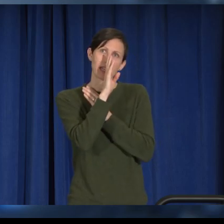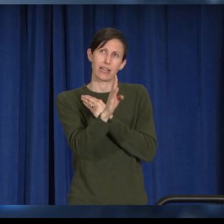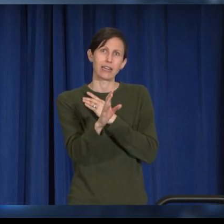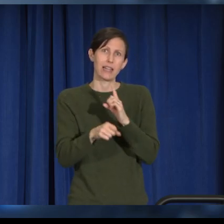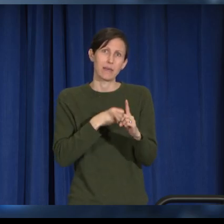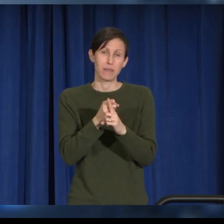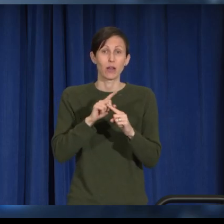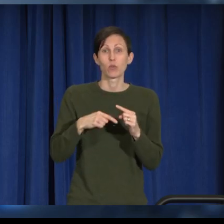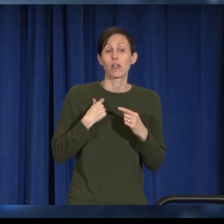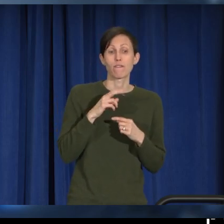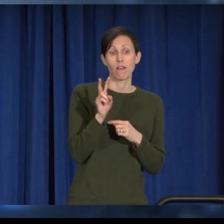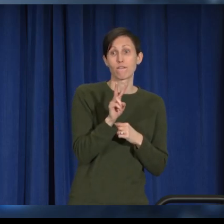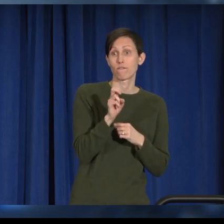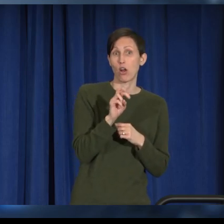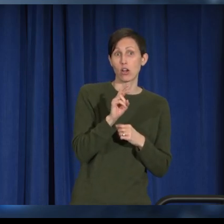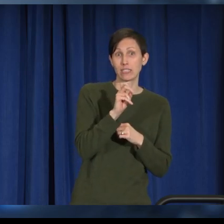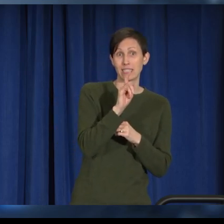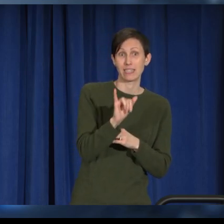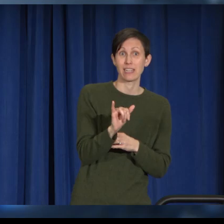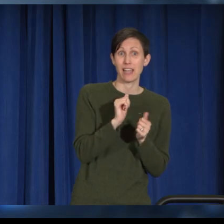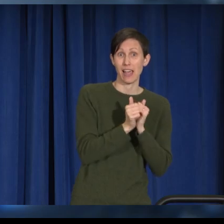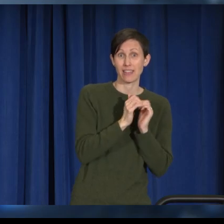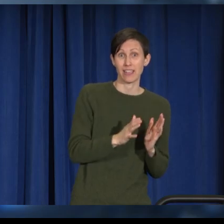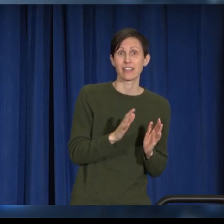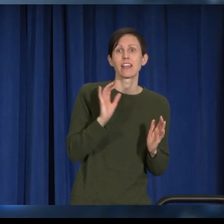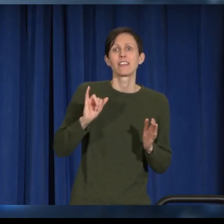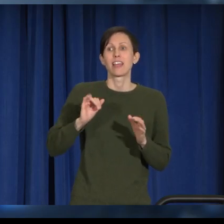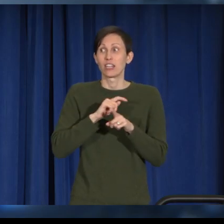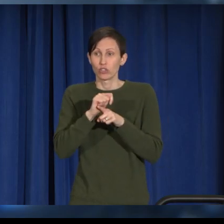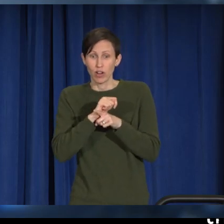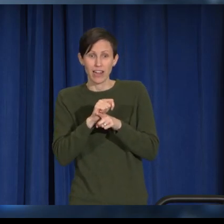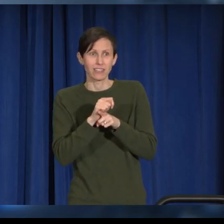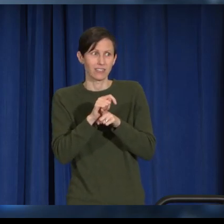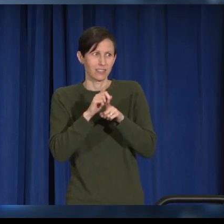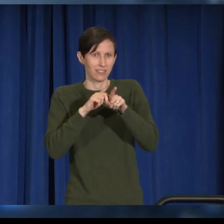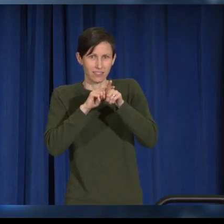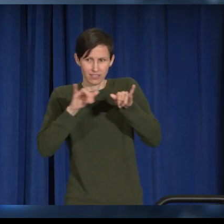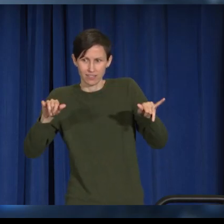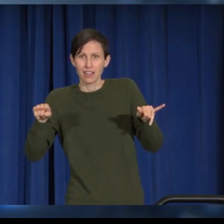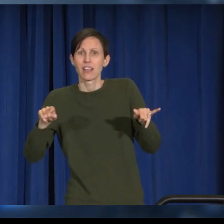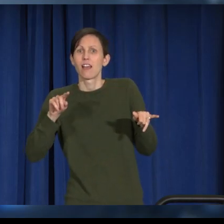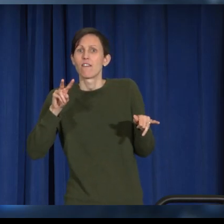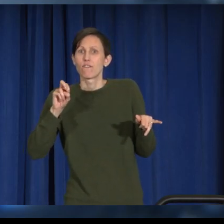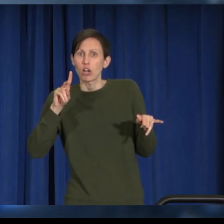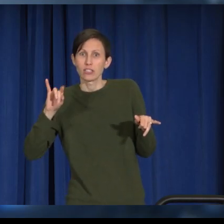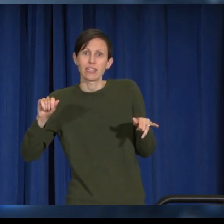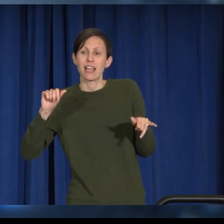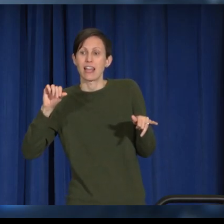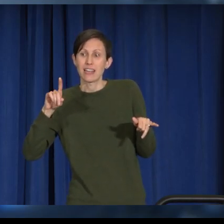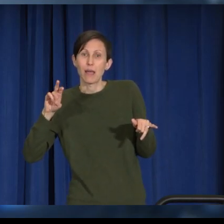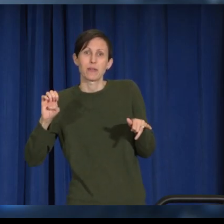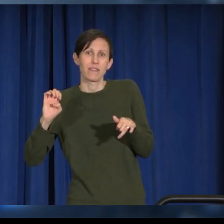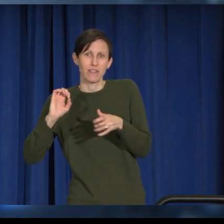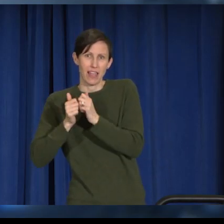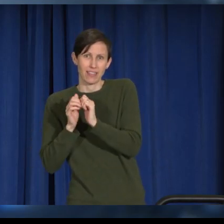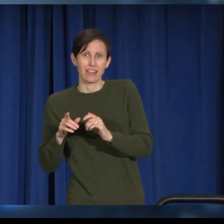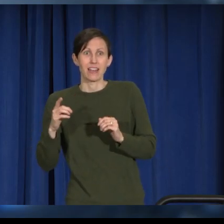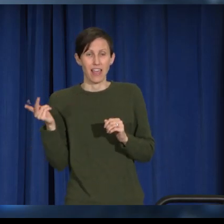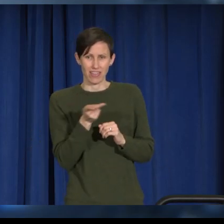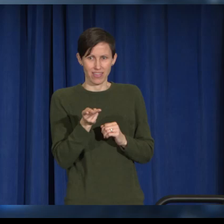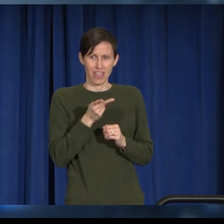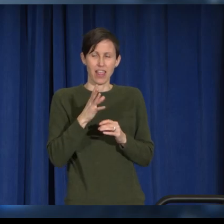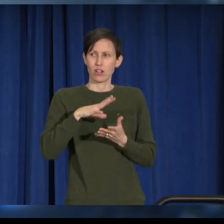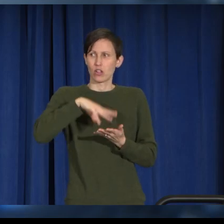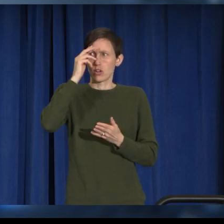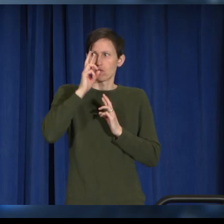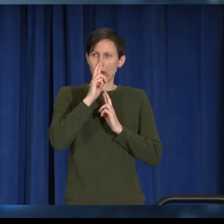varsity athlete that trains alongside a varsity adaptive athlete, in that mutual respect that they then gain for one another by